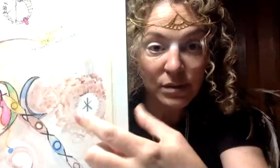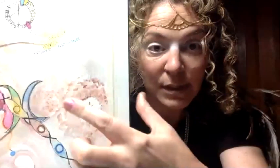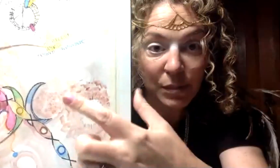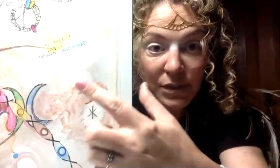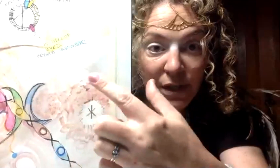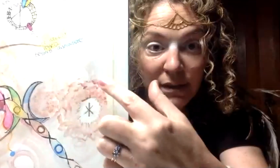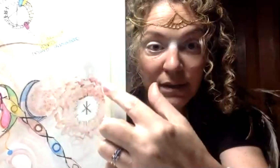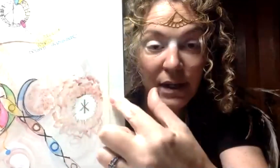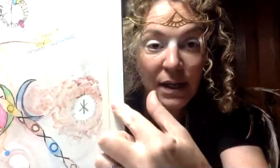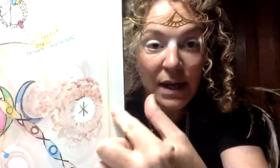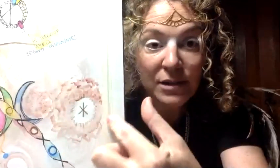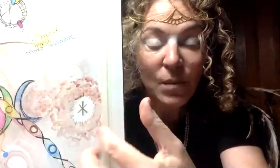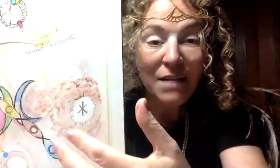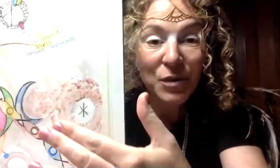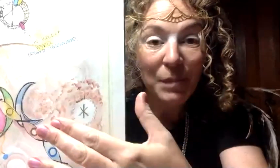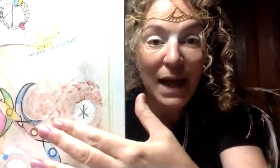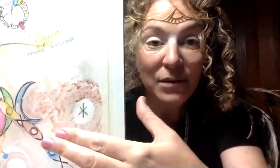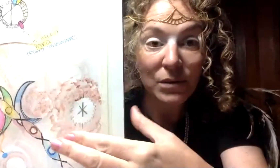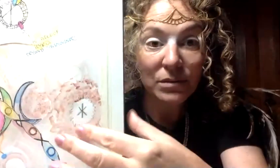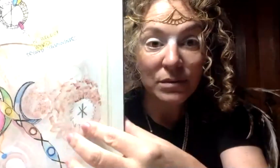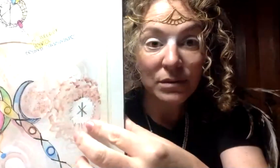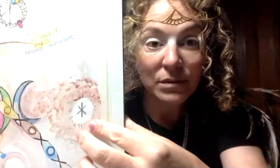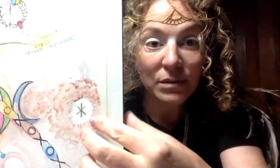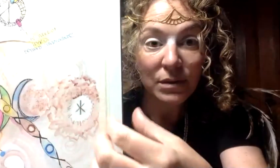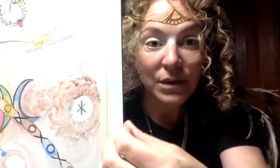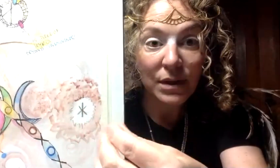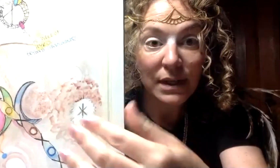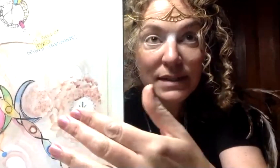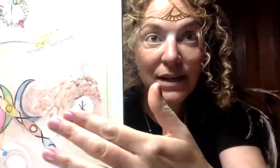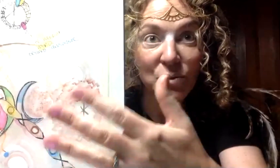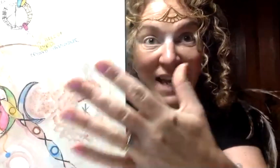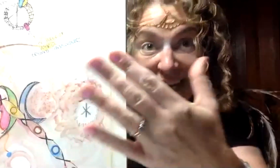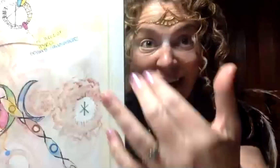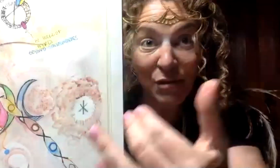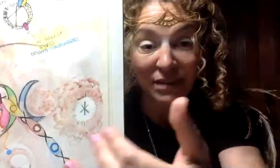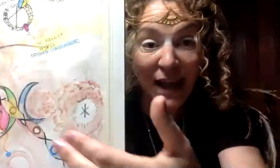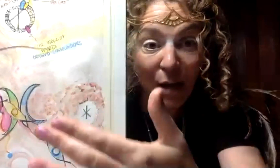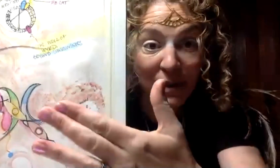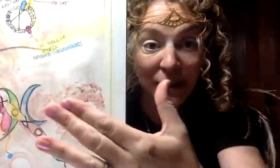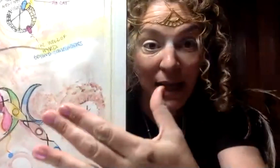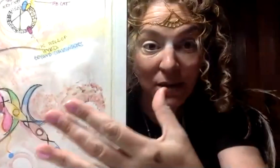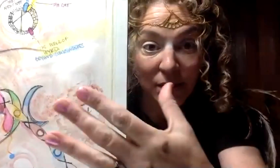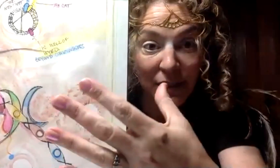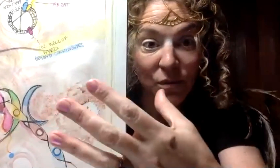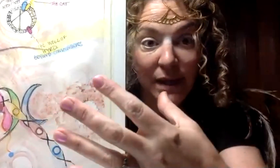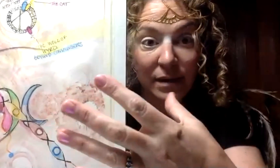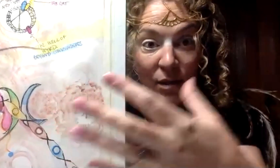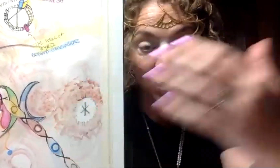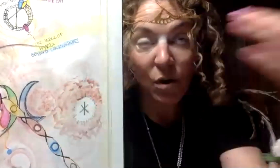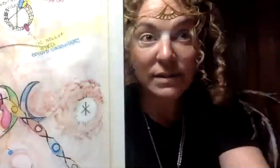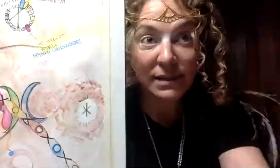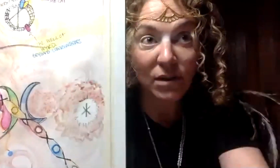but it looks like bloodshed. And so after the battle, it's like you take in everything that happened in the battle and you